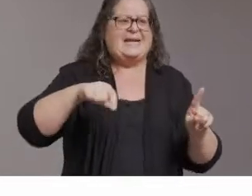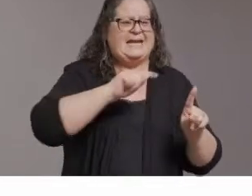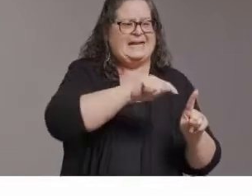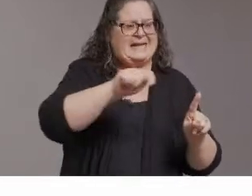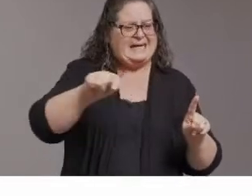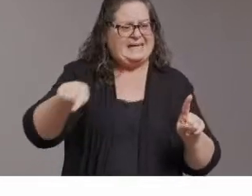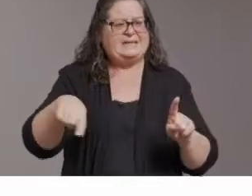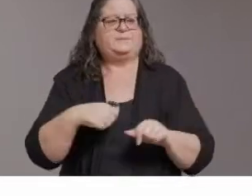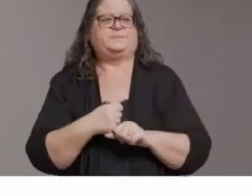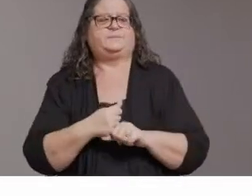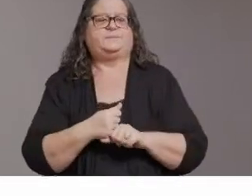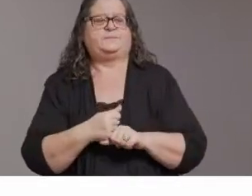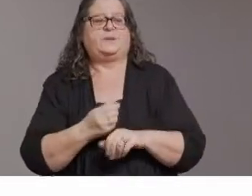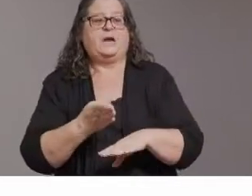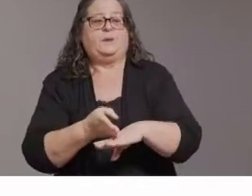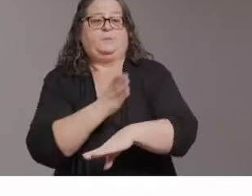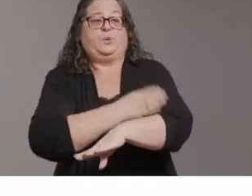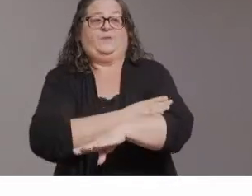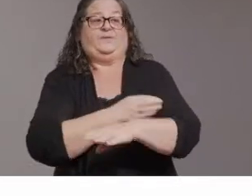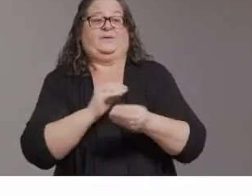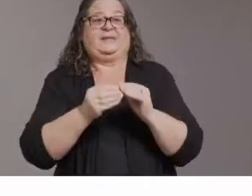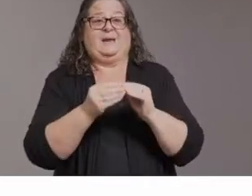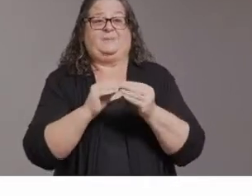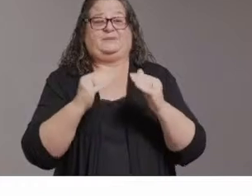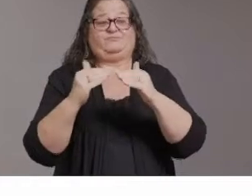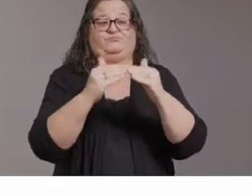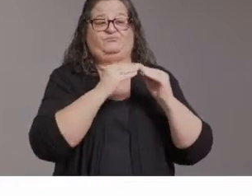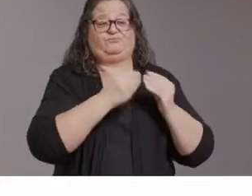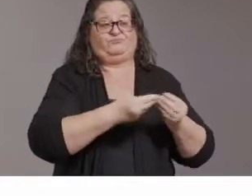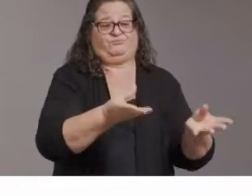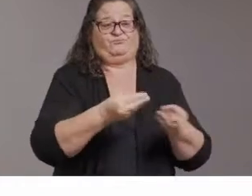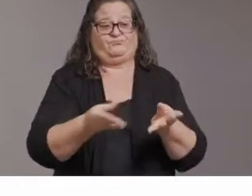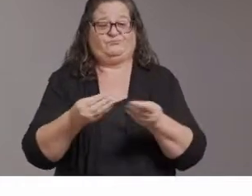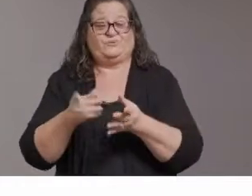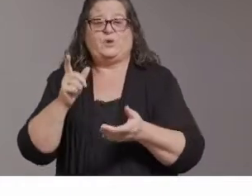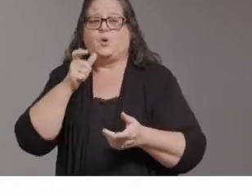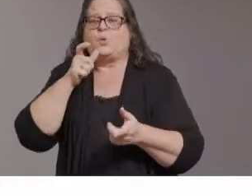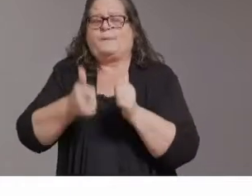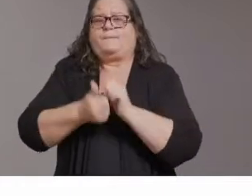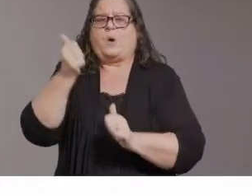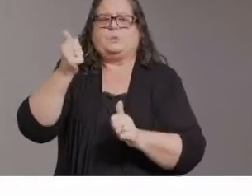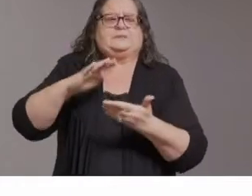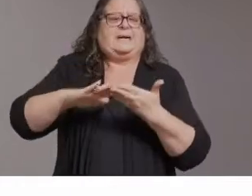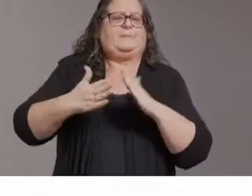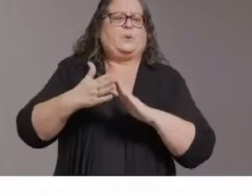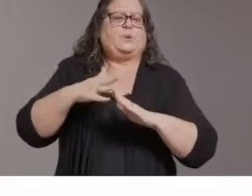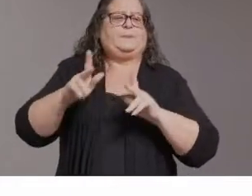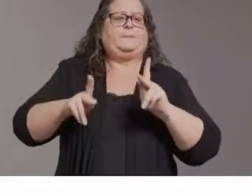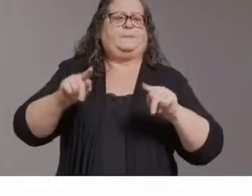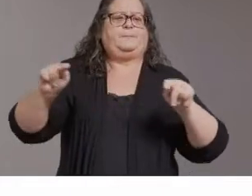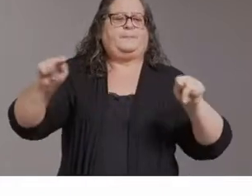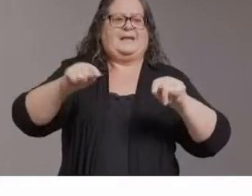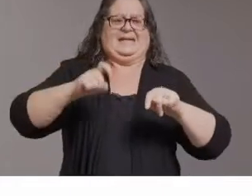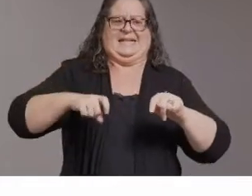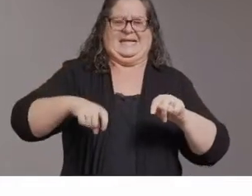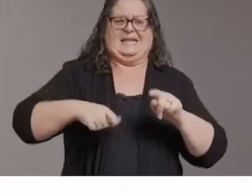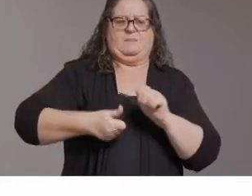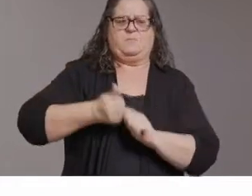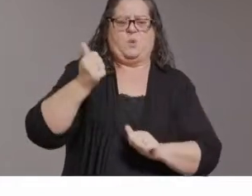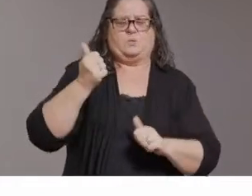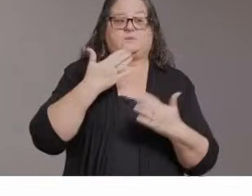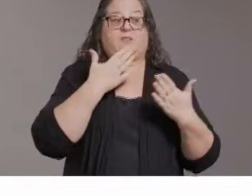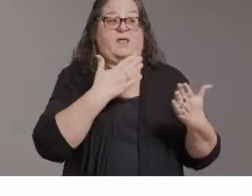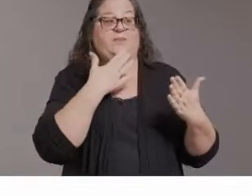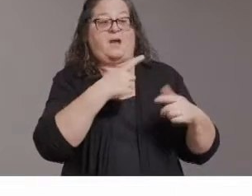underserved communities. And so we continue to thank our partners who are providing some of these,